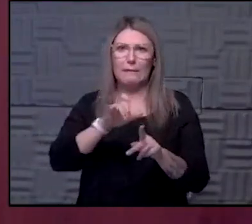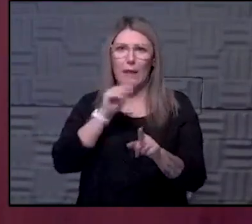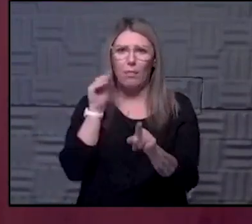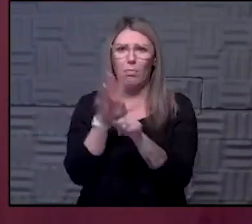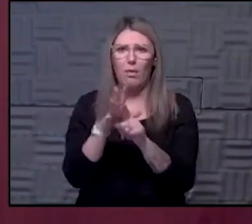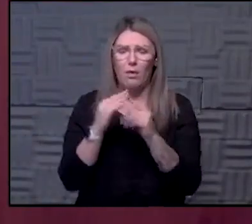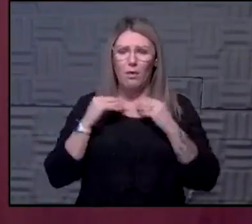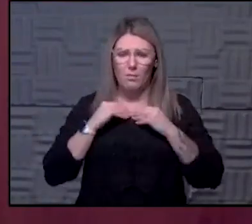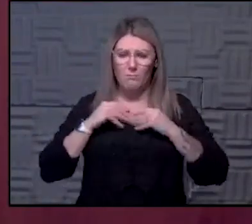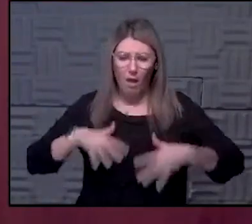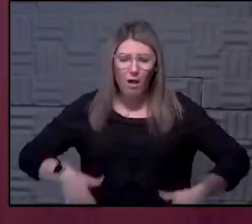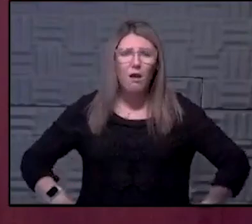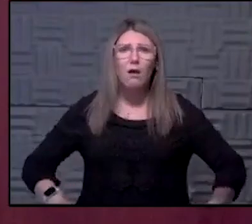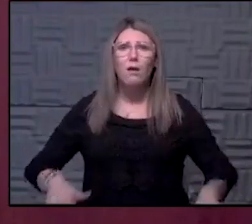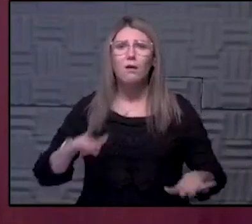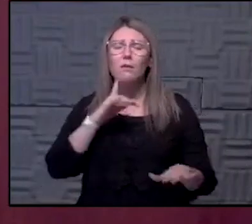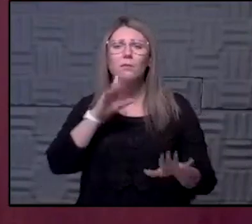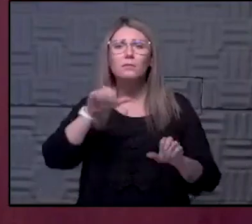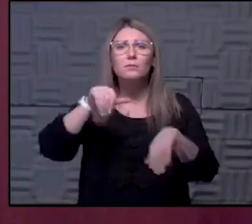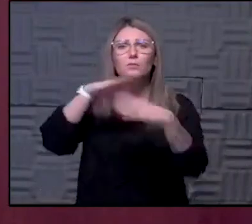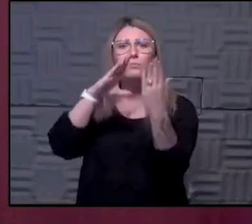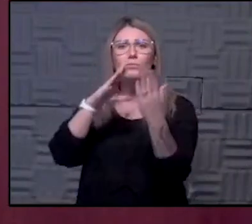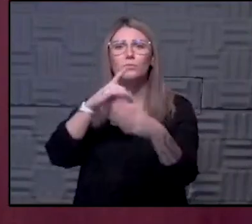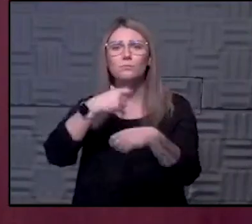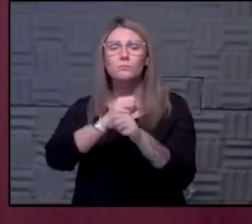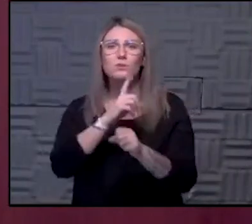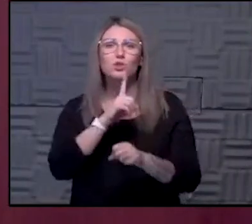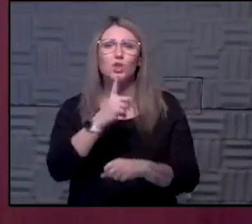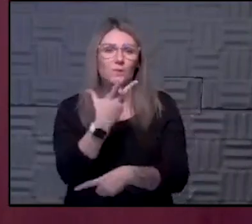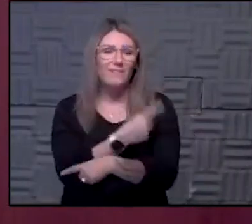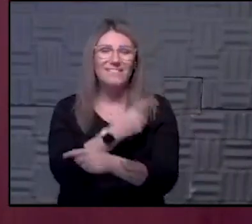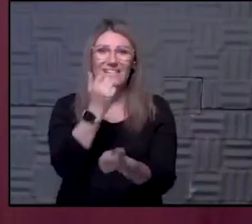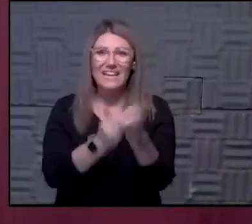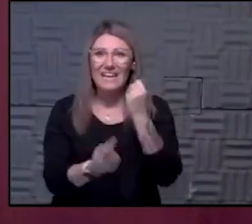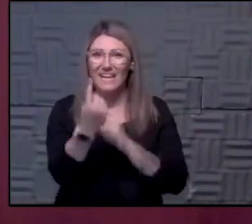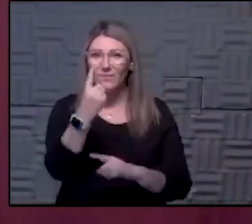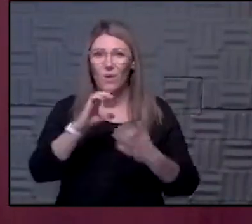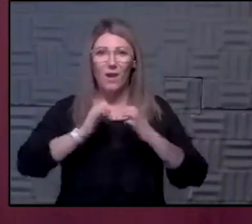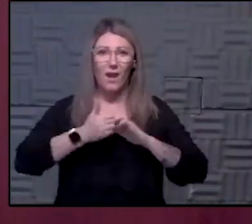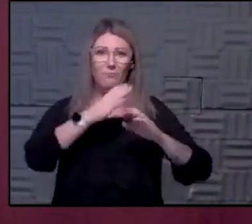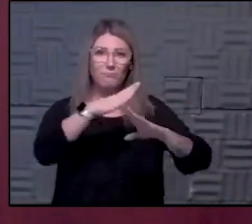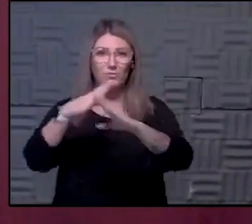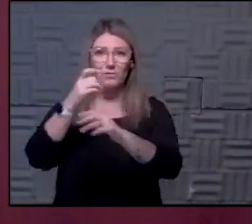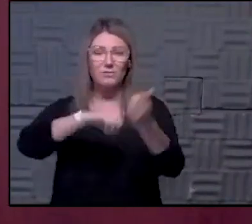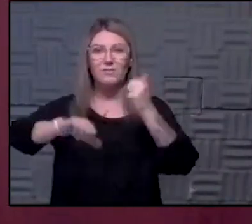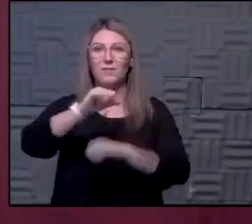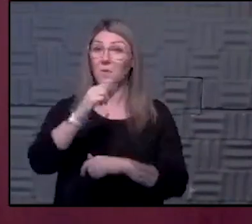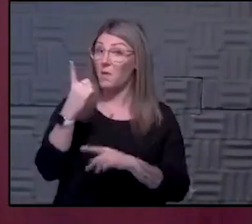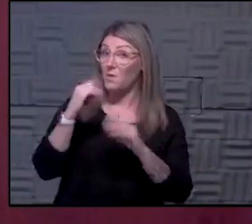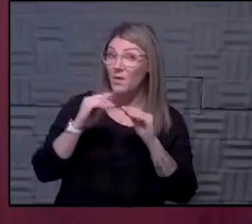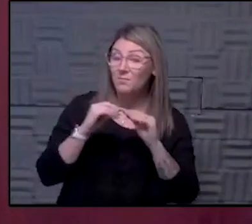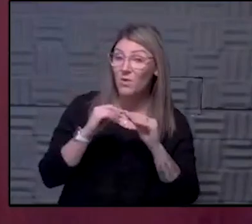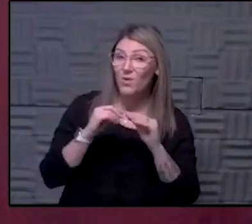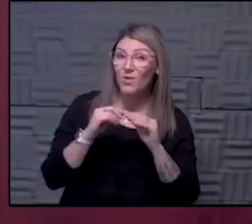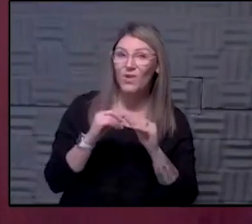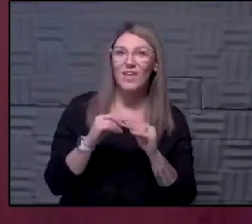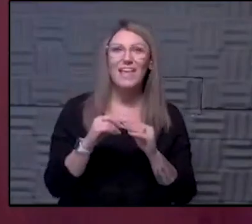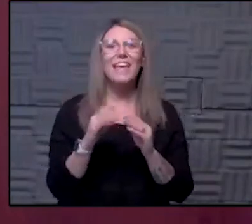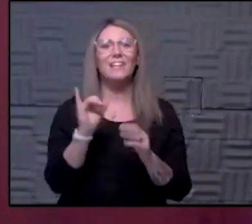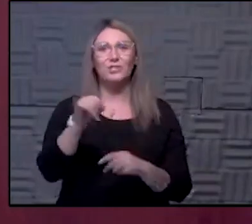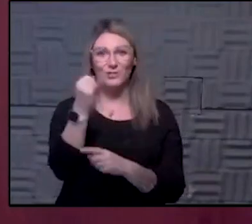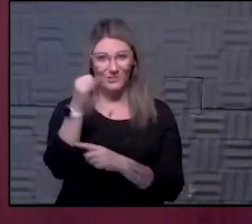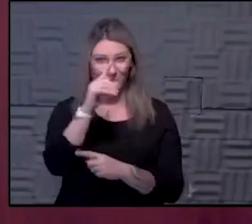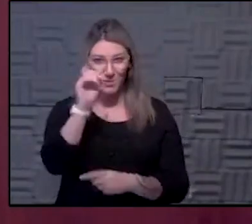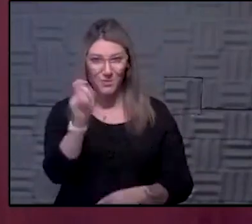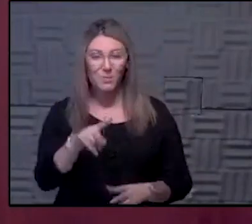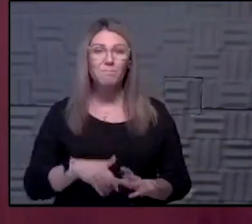And we have to take the approach to making sure we vaccinate everyone, because that's how we protect each other. How about one more? Please, we do have a last J&J question.